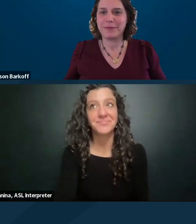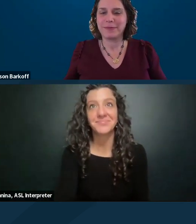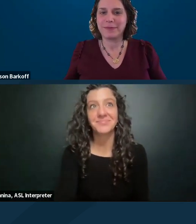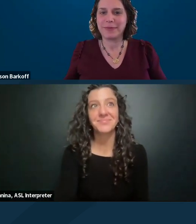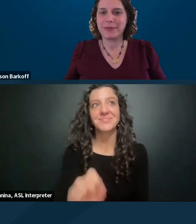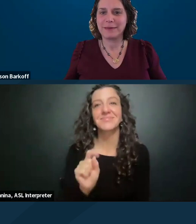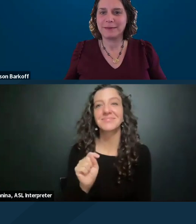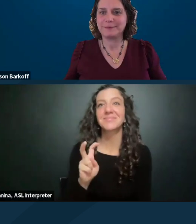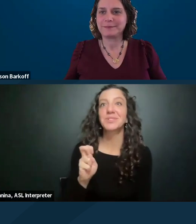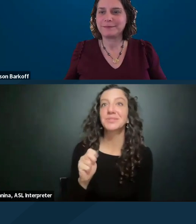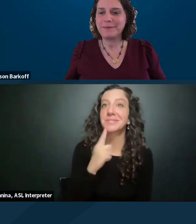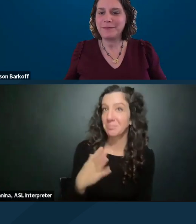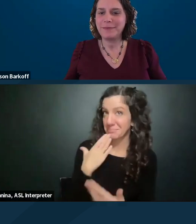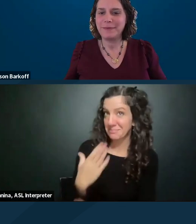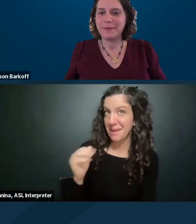Thanks, Allison.